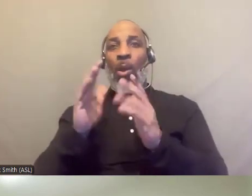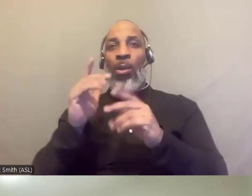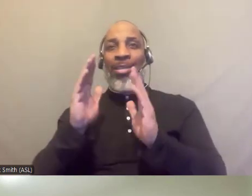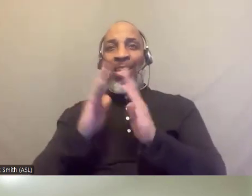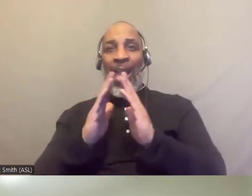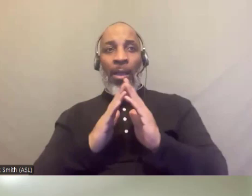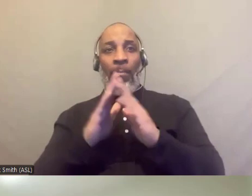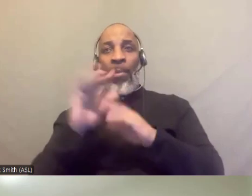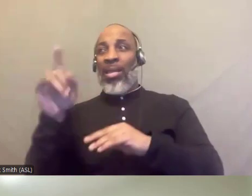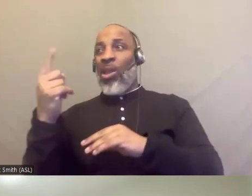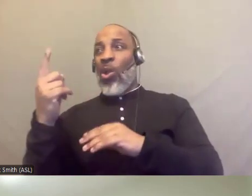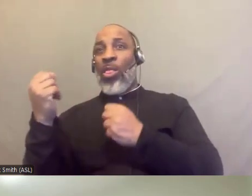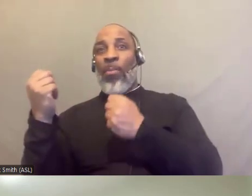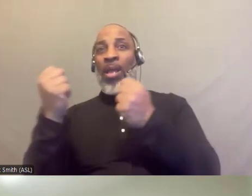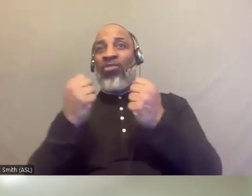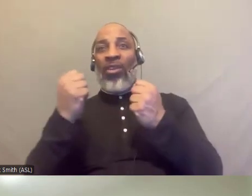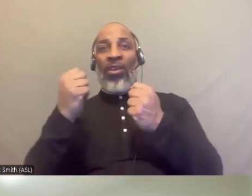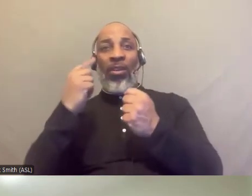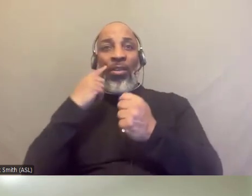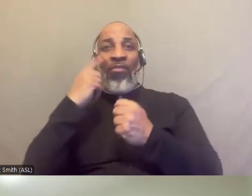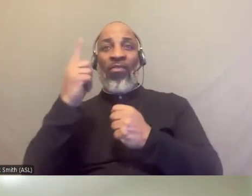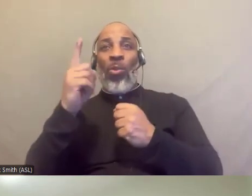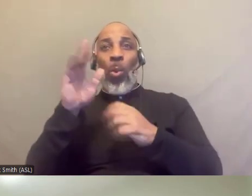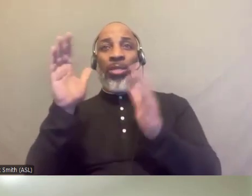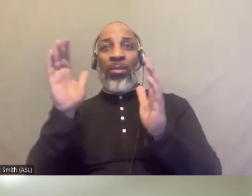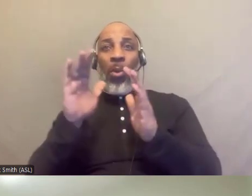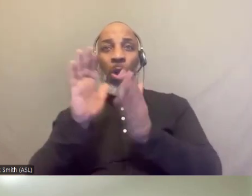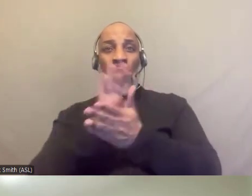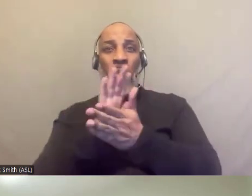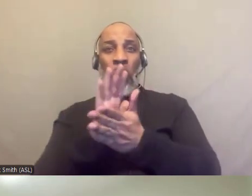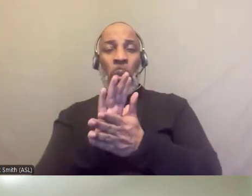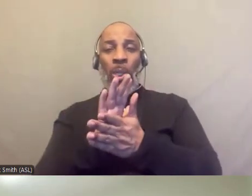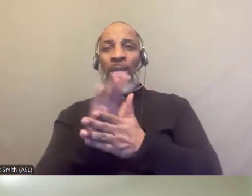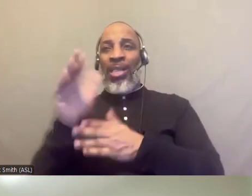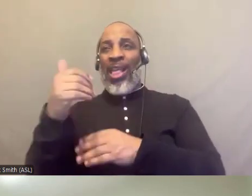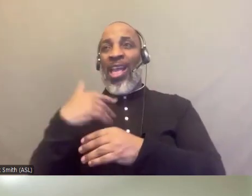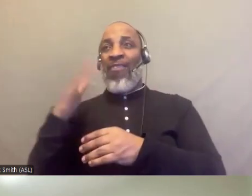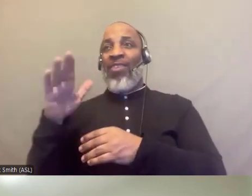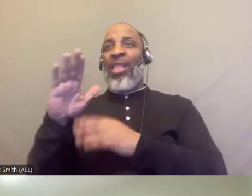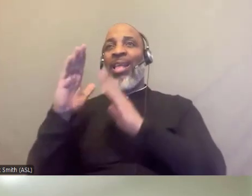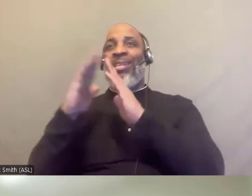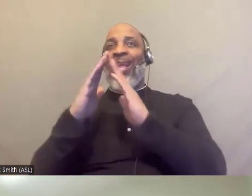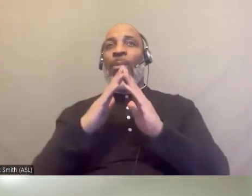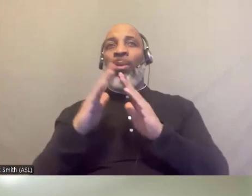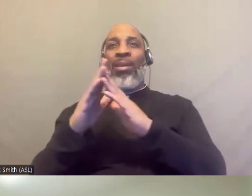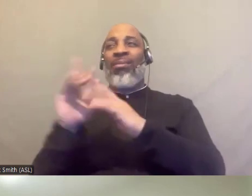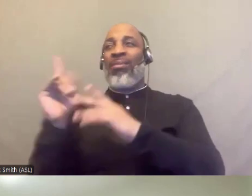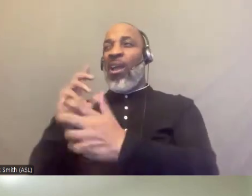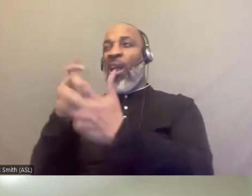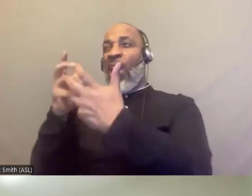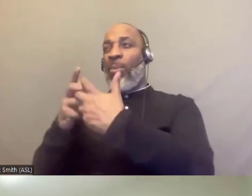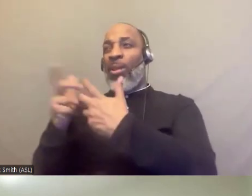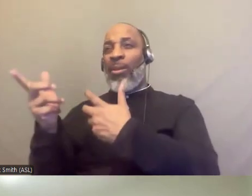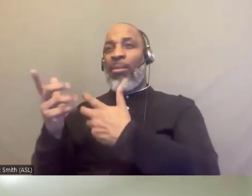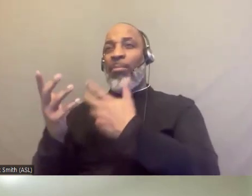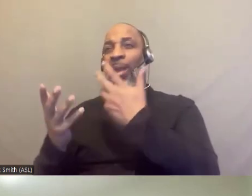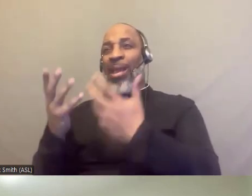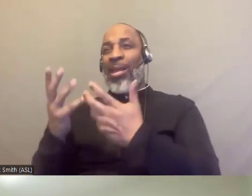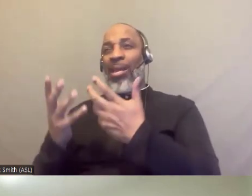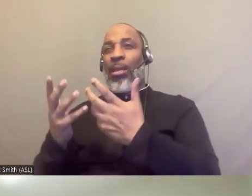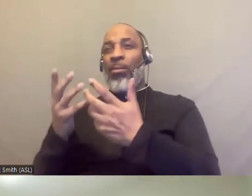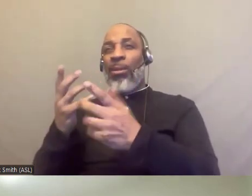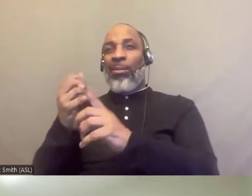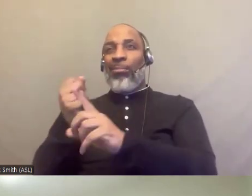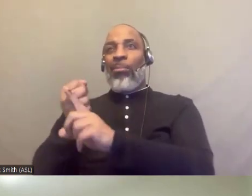he might be the only bus driver for the one small school that they have in the town, then accommodating him in some way may amount to an